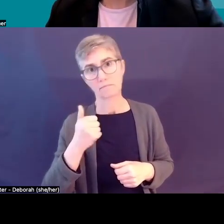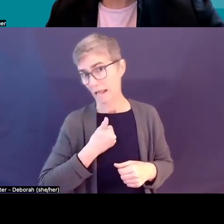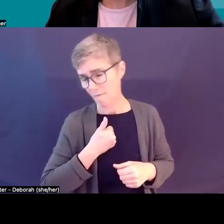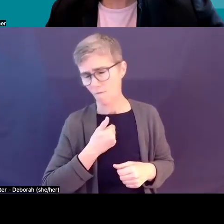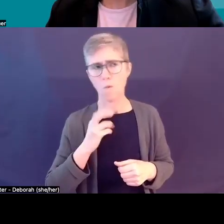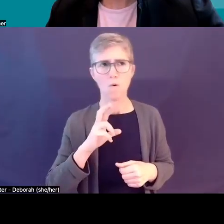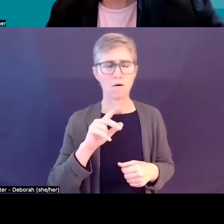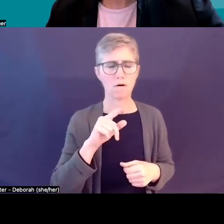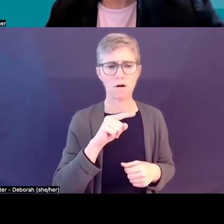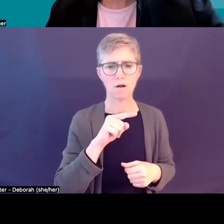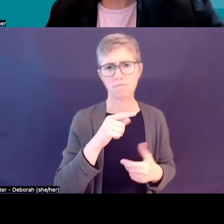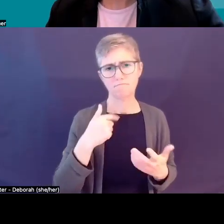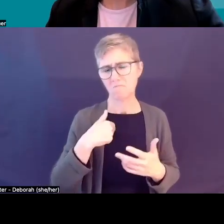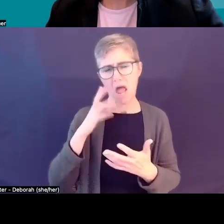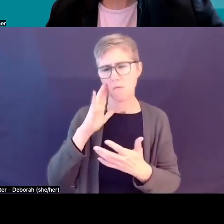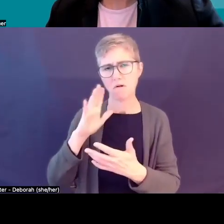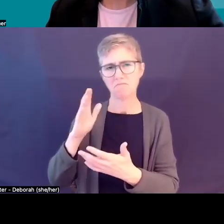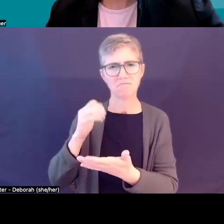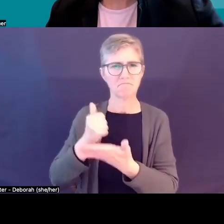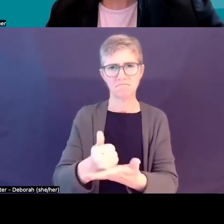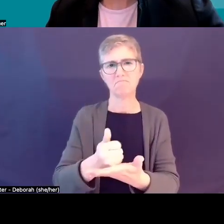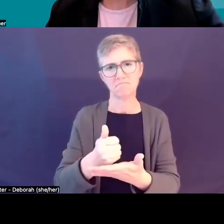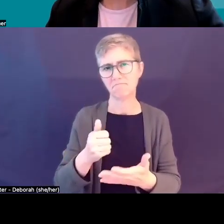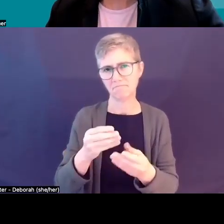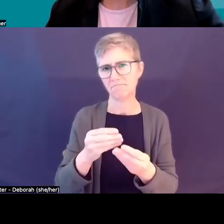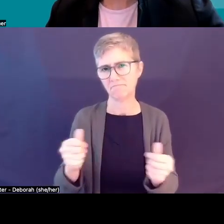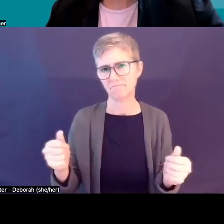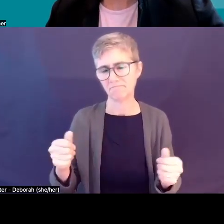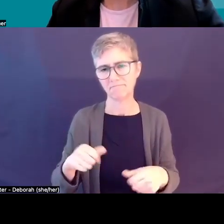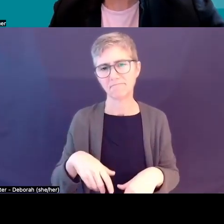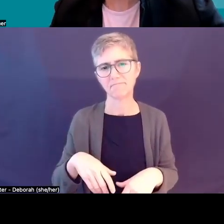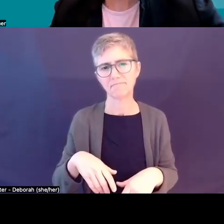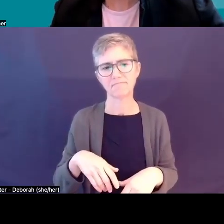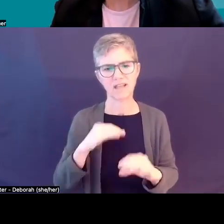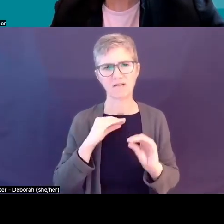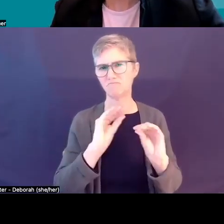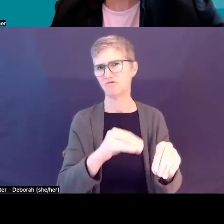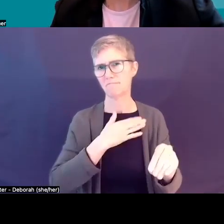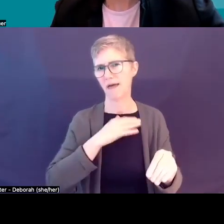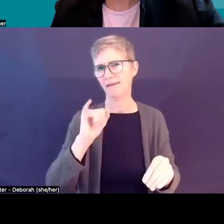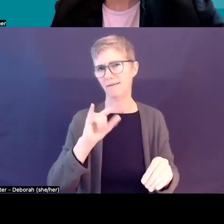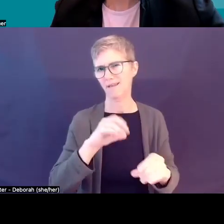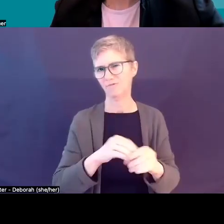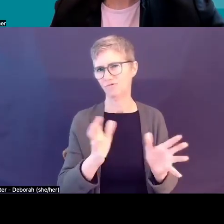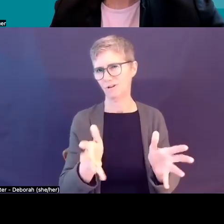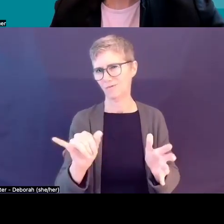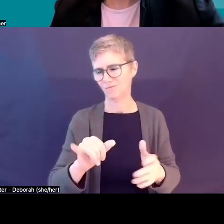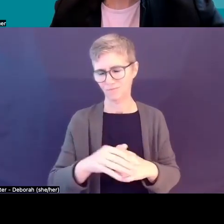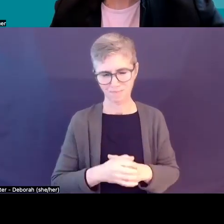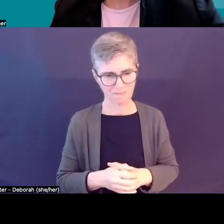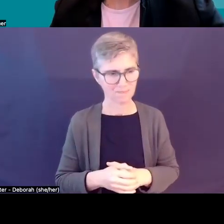myself, and I'll be happy to help you with it. We can put my email into the chat as well.